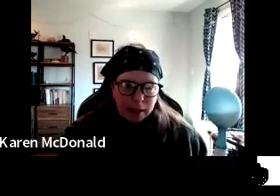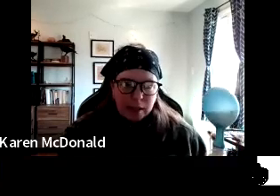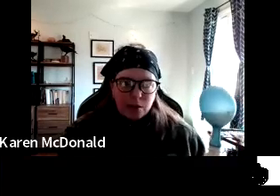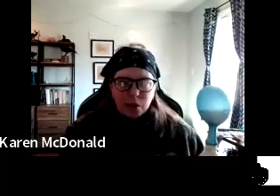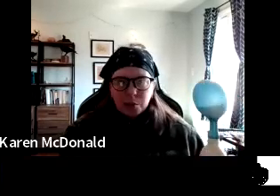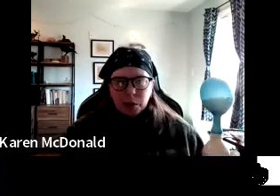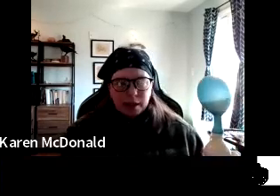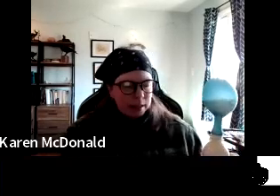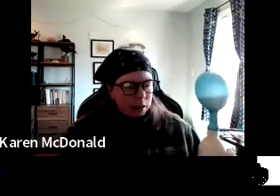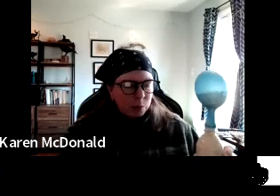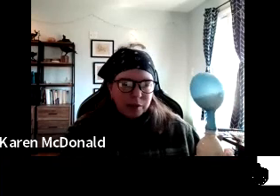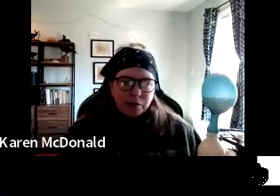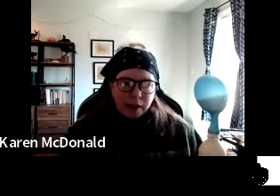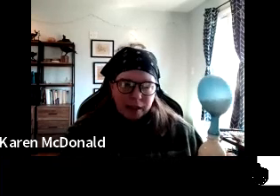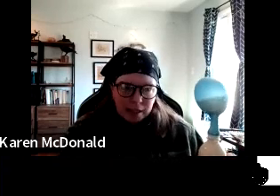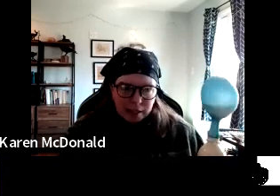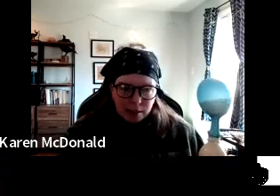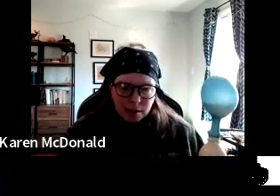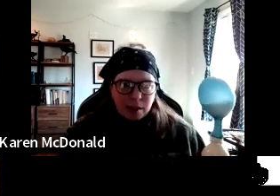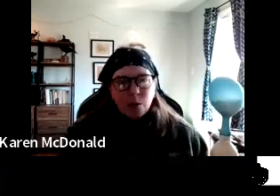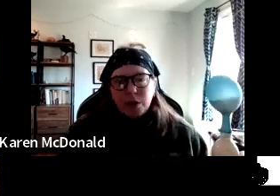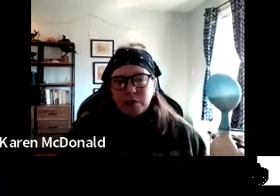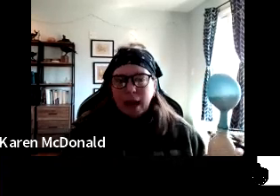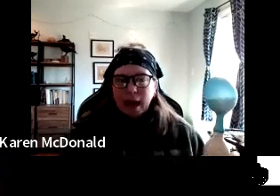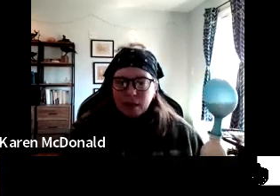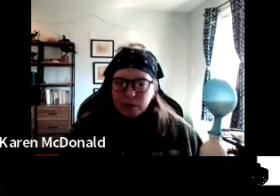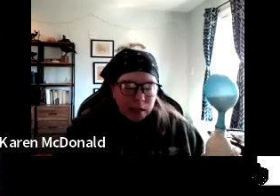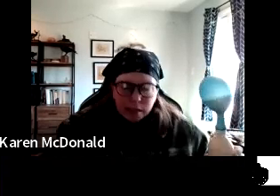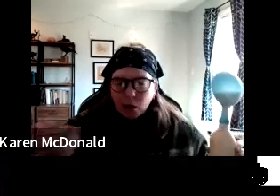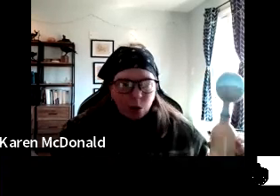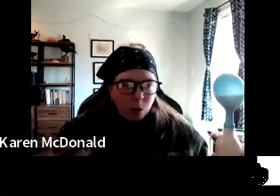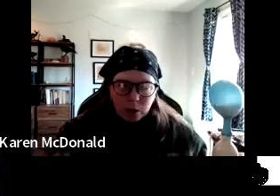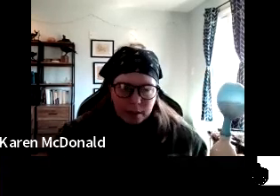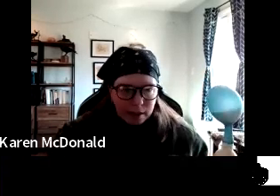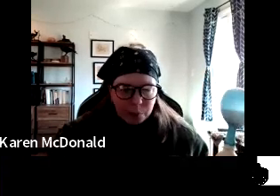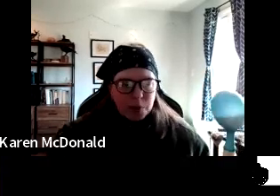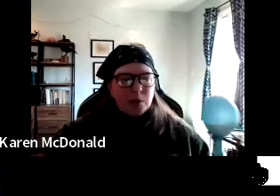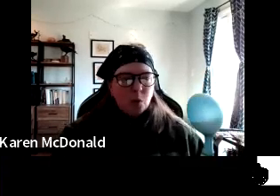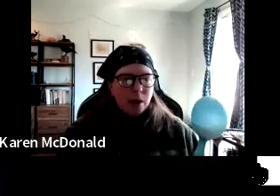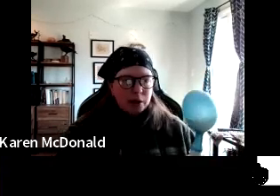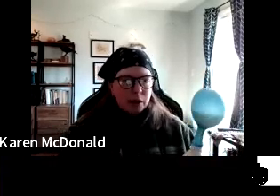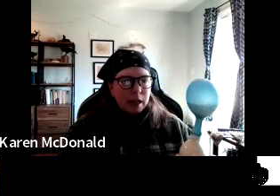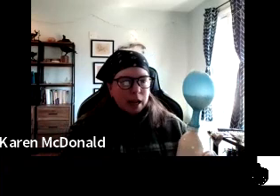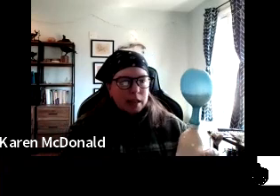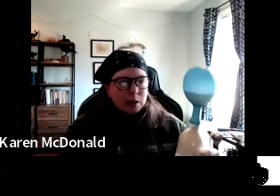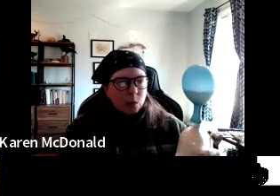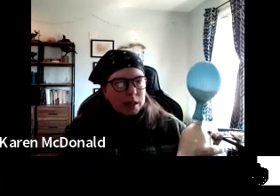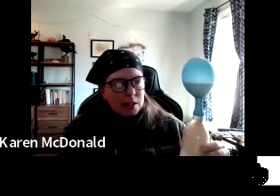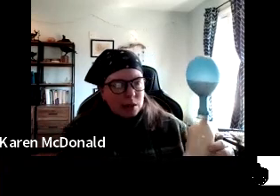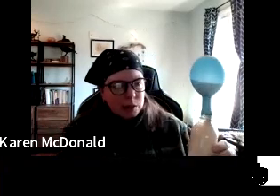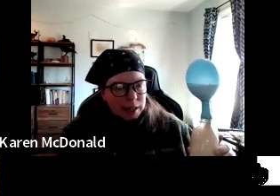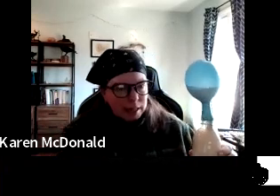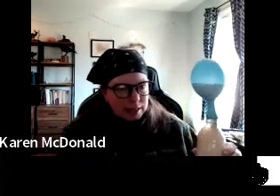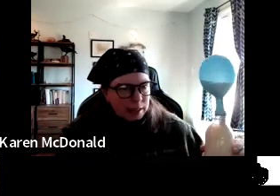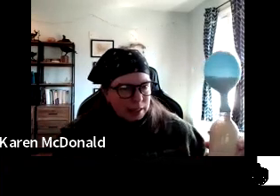flour into your bread. We've fed the yeast, we've activated it or woken it up with some water. And then what